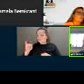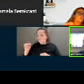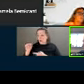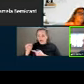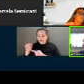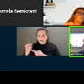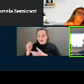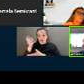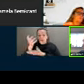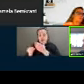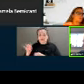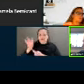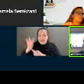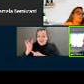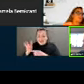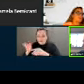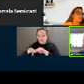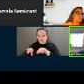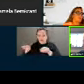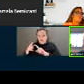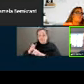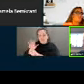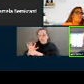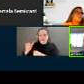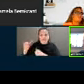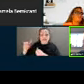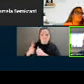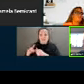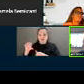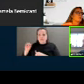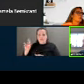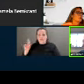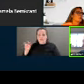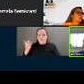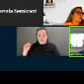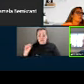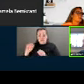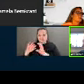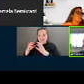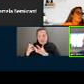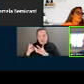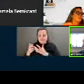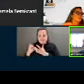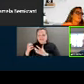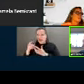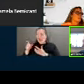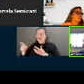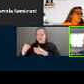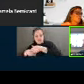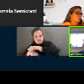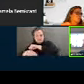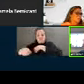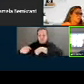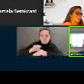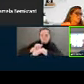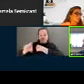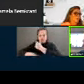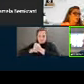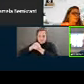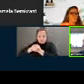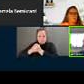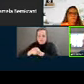communion class in that shooting. And it was just amazing to see the leadership that was exerted from those folks who really